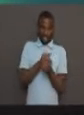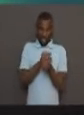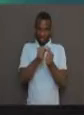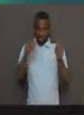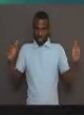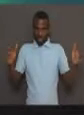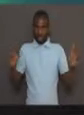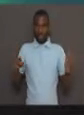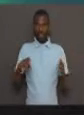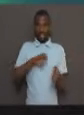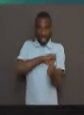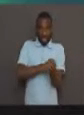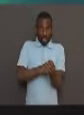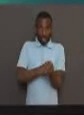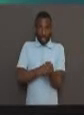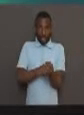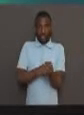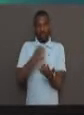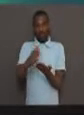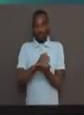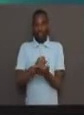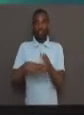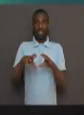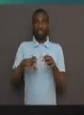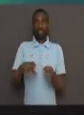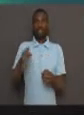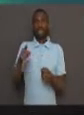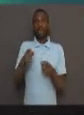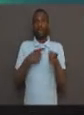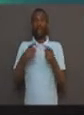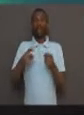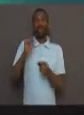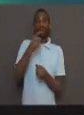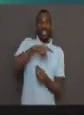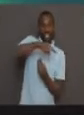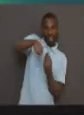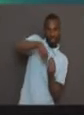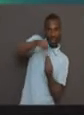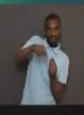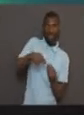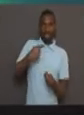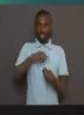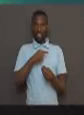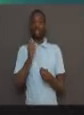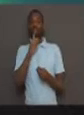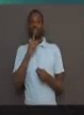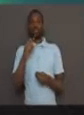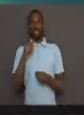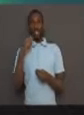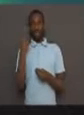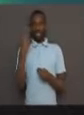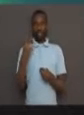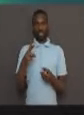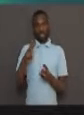produce energy in a controlled environment, we must use a method